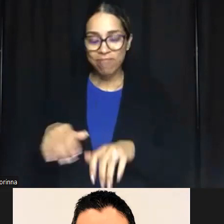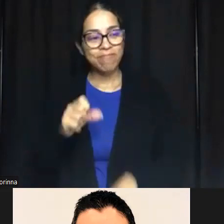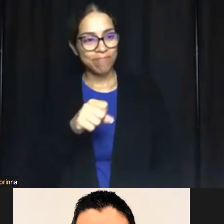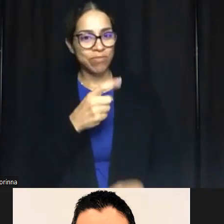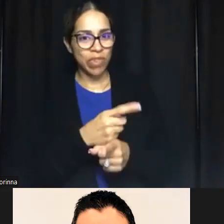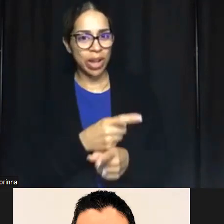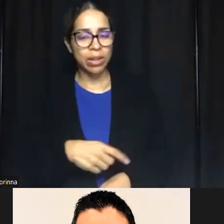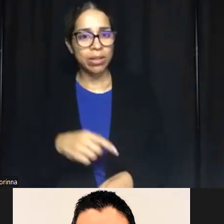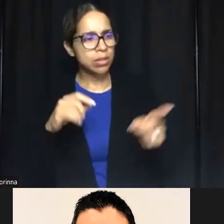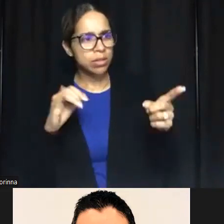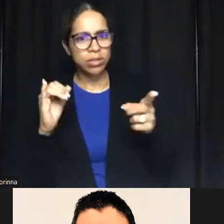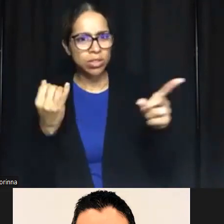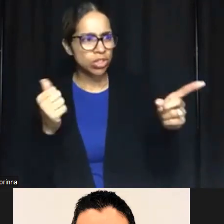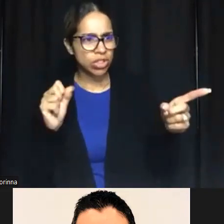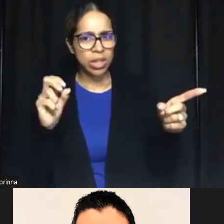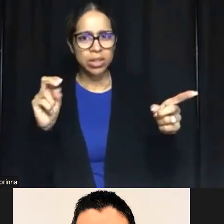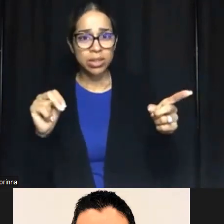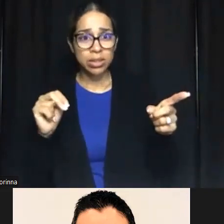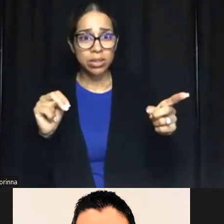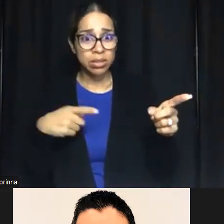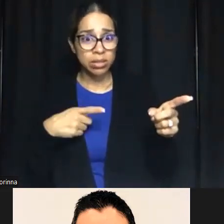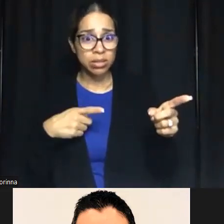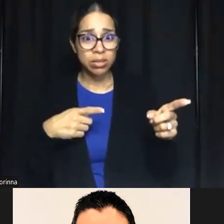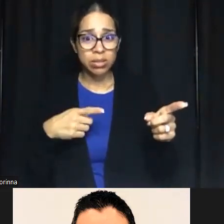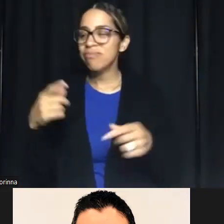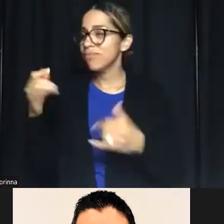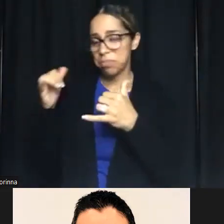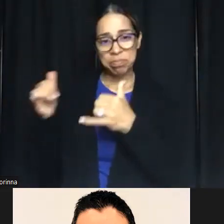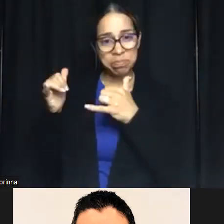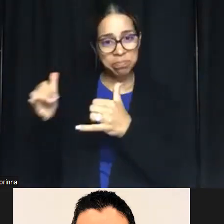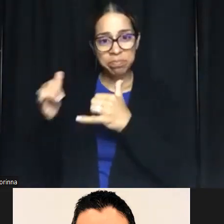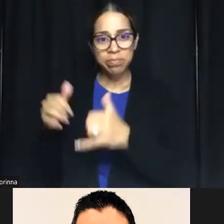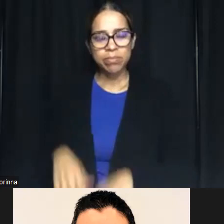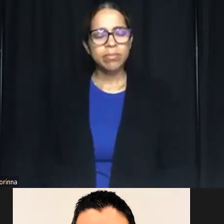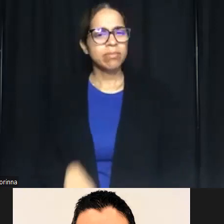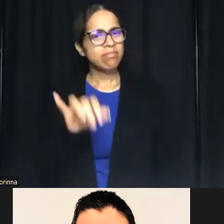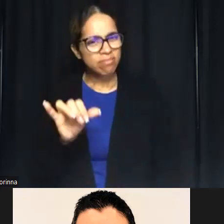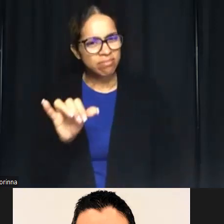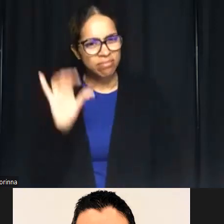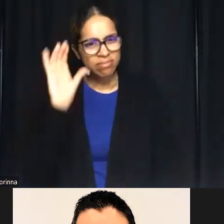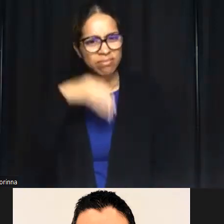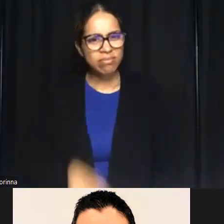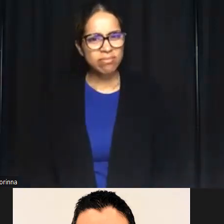Sorry, what'd you say, Jason? Same here. Same, interesting.